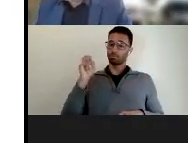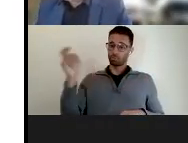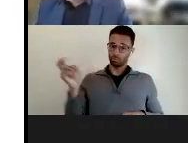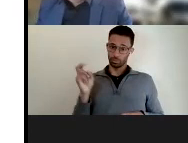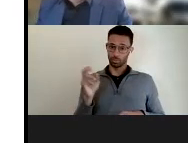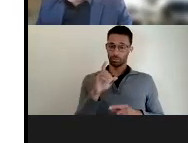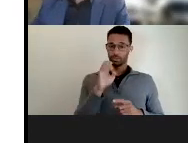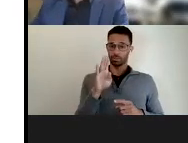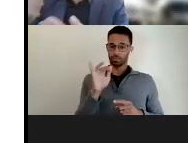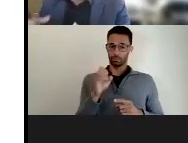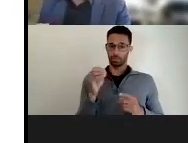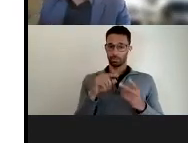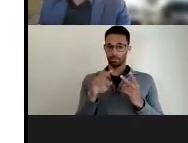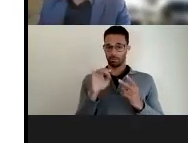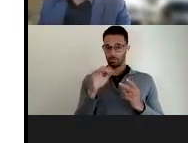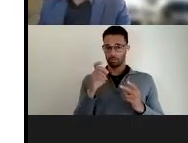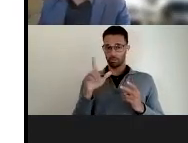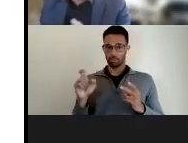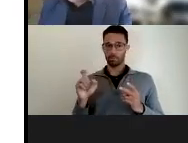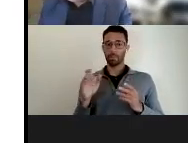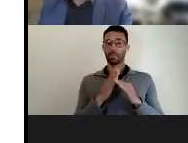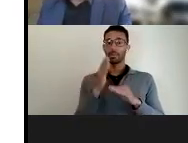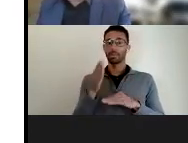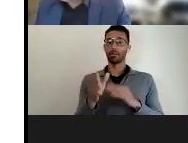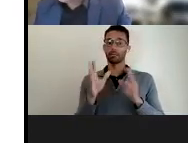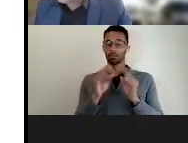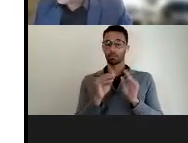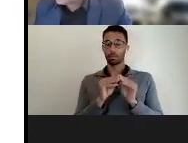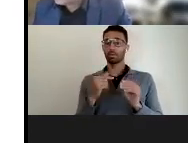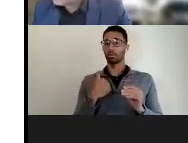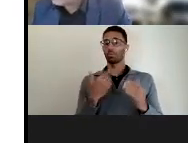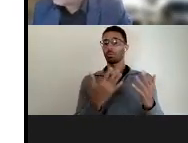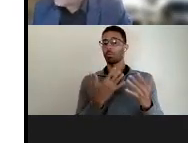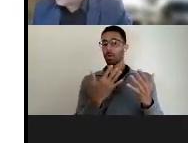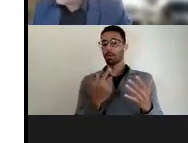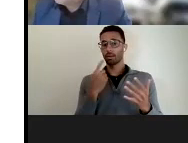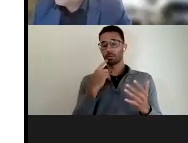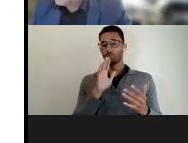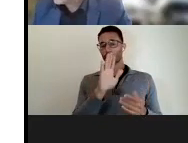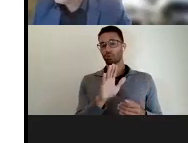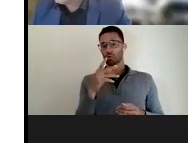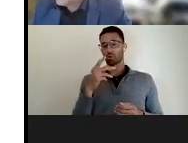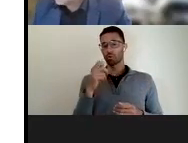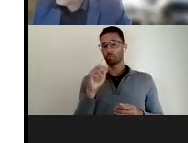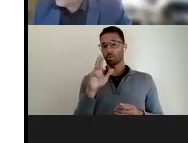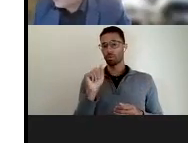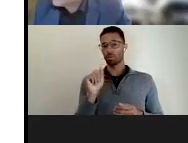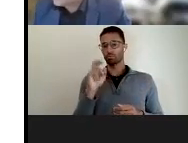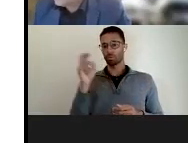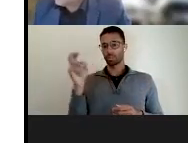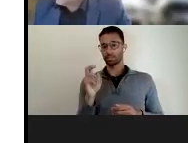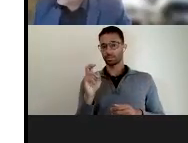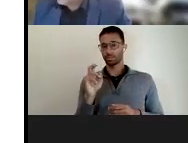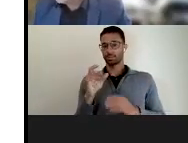Michelle, after the meeting, we were waiting for her paratransit bus that never